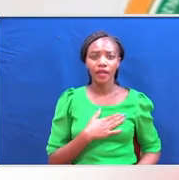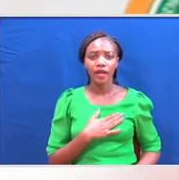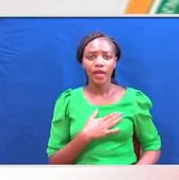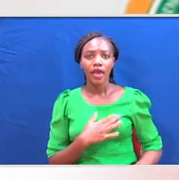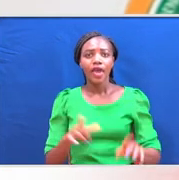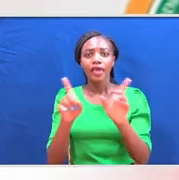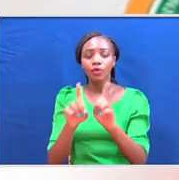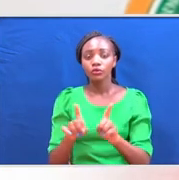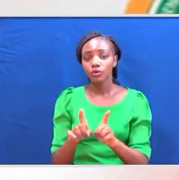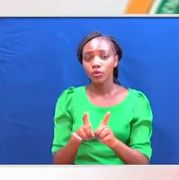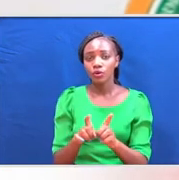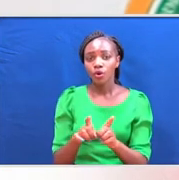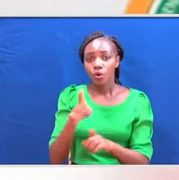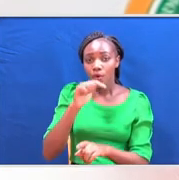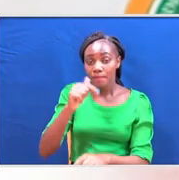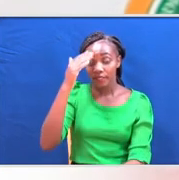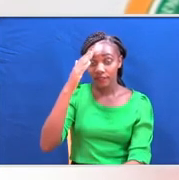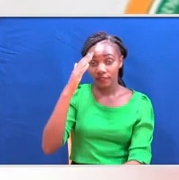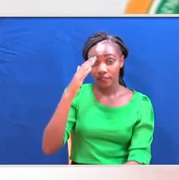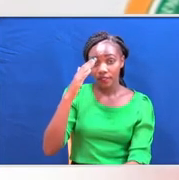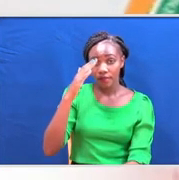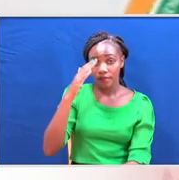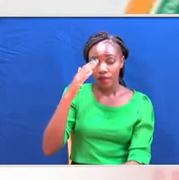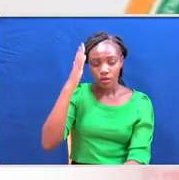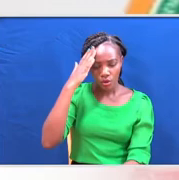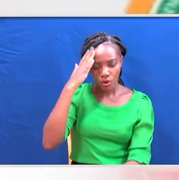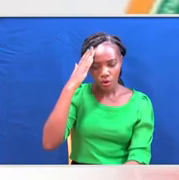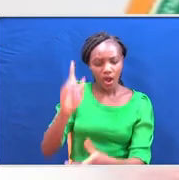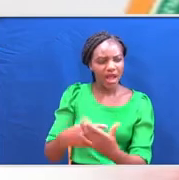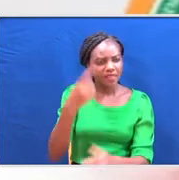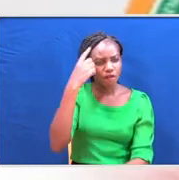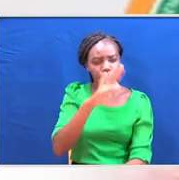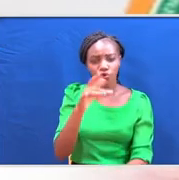There ought to be a way out. And for me, if you